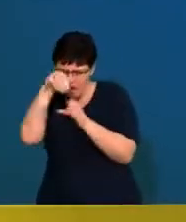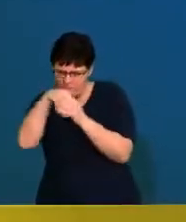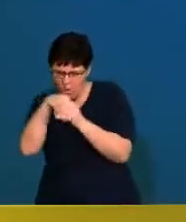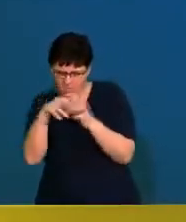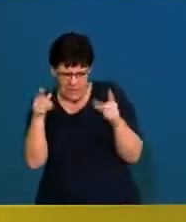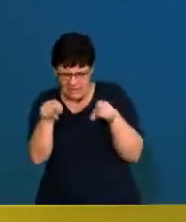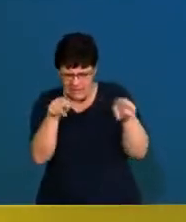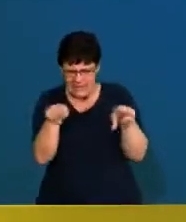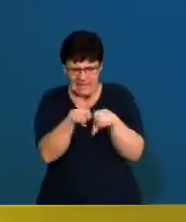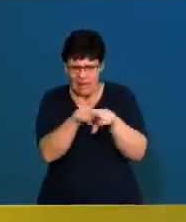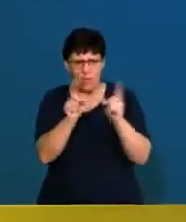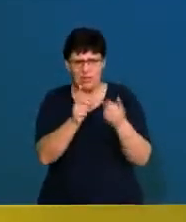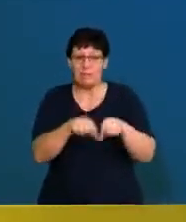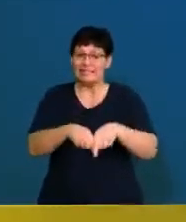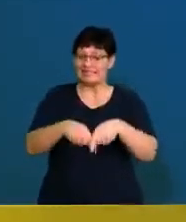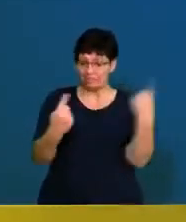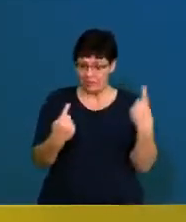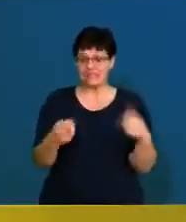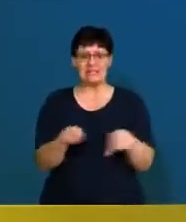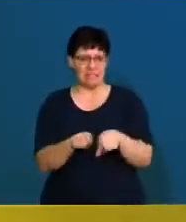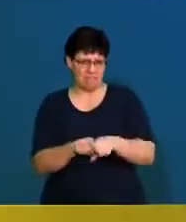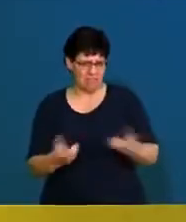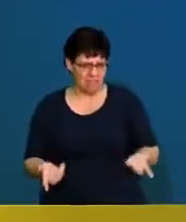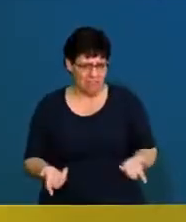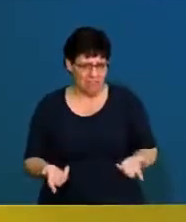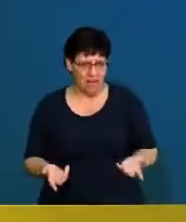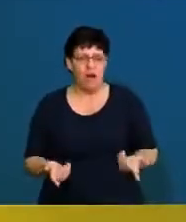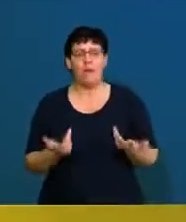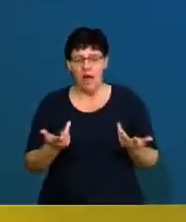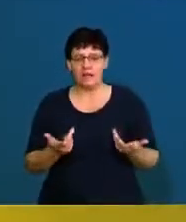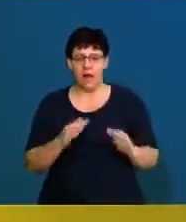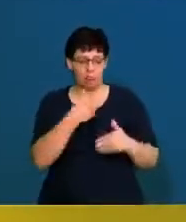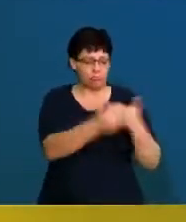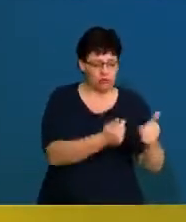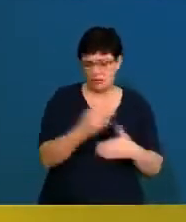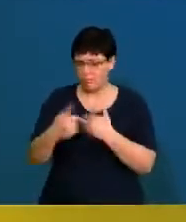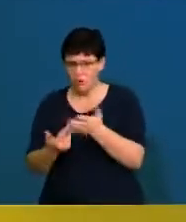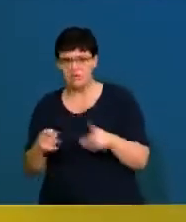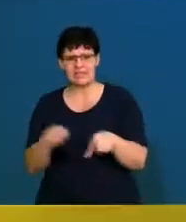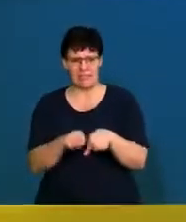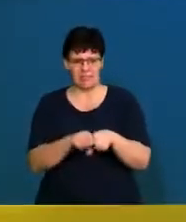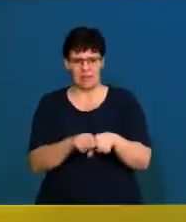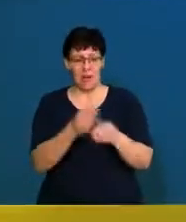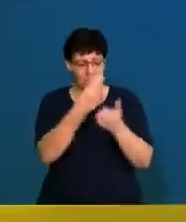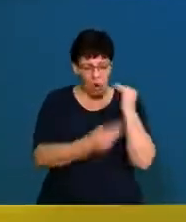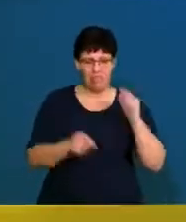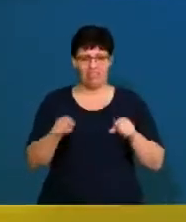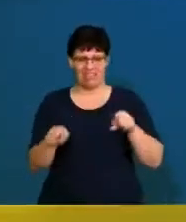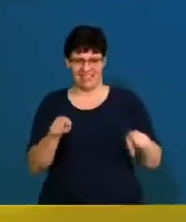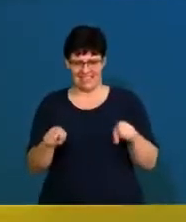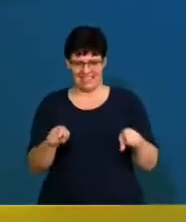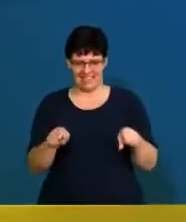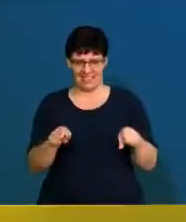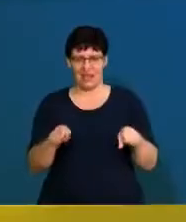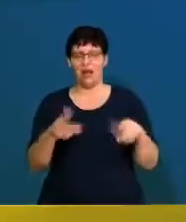okay? But beyond the differences, there are also similarities in the sense of, the processes that take place in both electrochemical